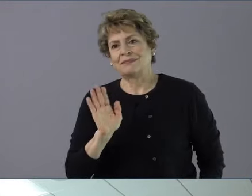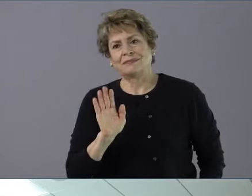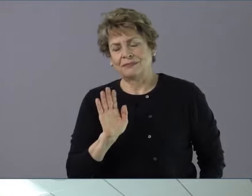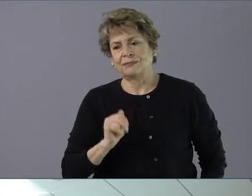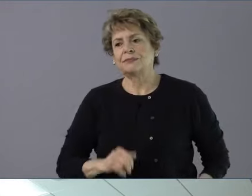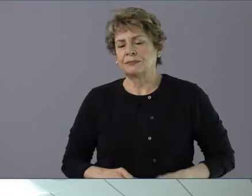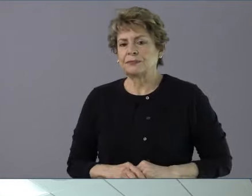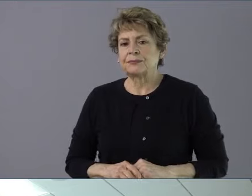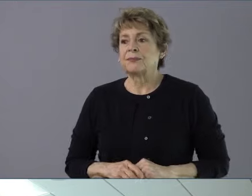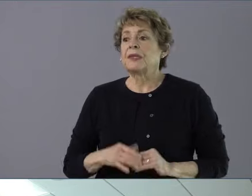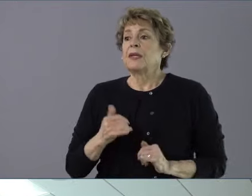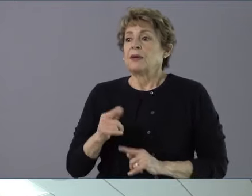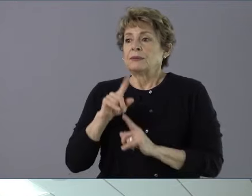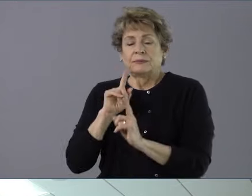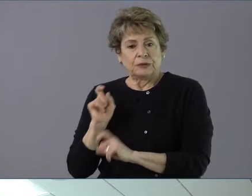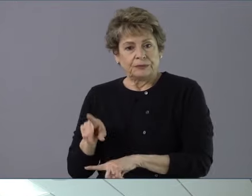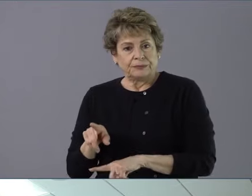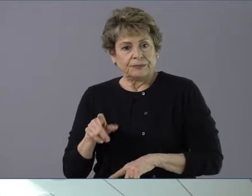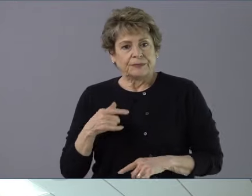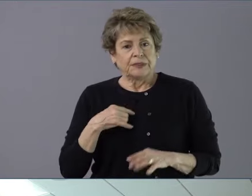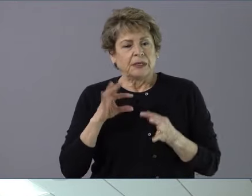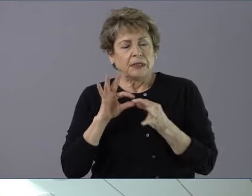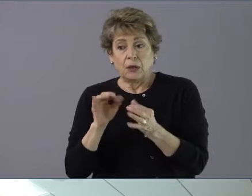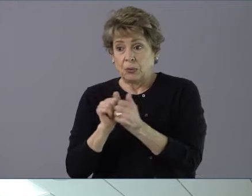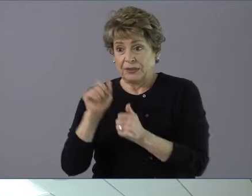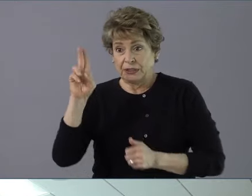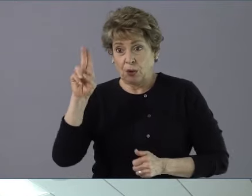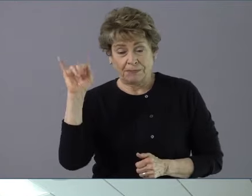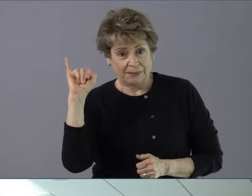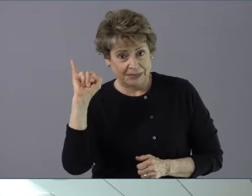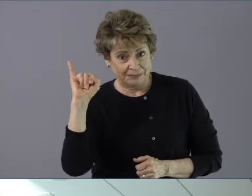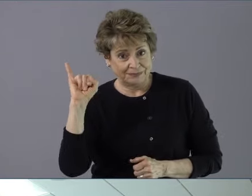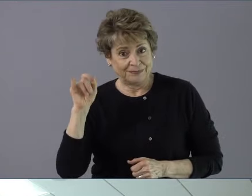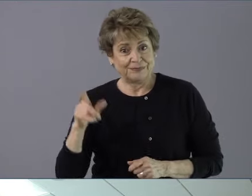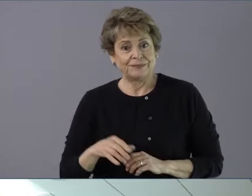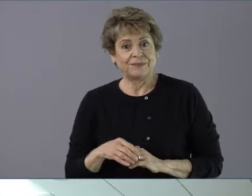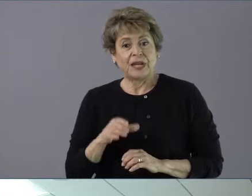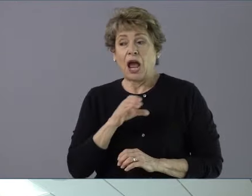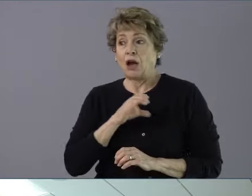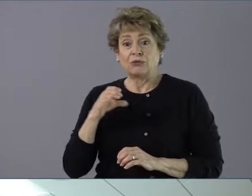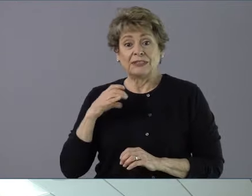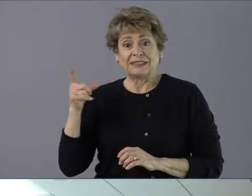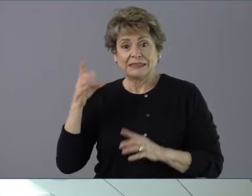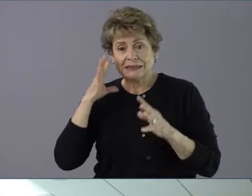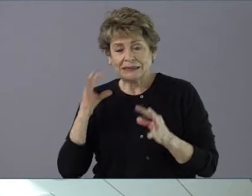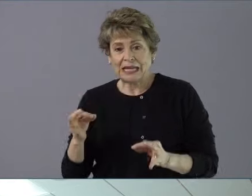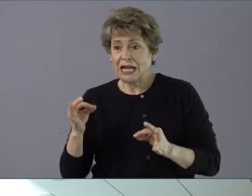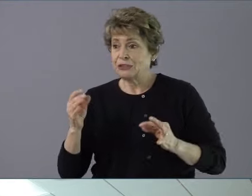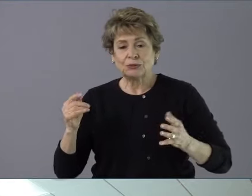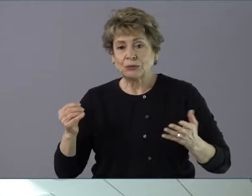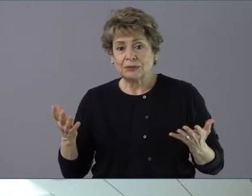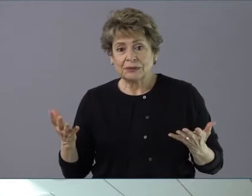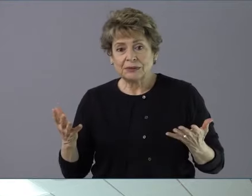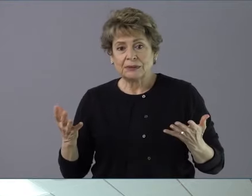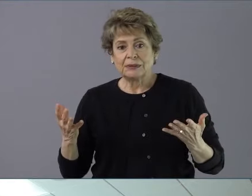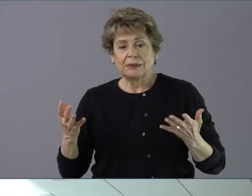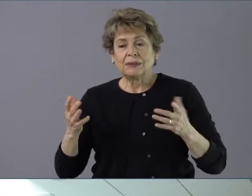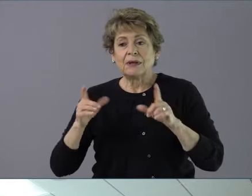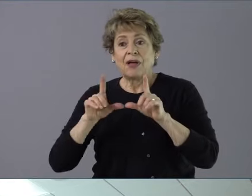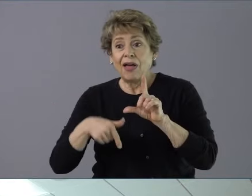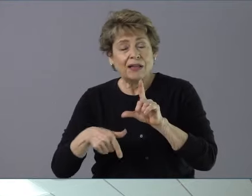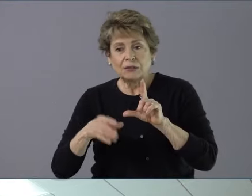quickly, a lot of Arizonans are going to see a pretty substantial decrease in their unemployment benefits very soon. What are you looking at doing